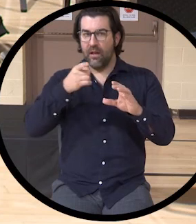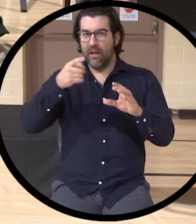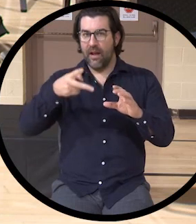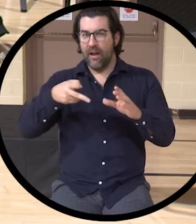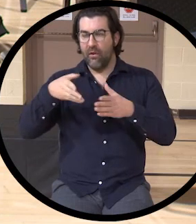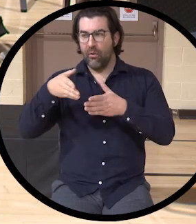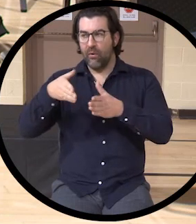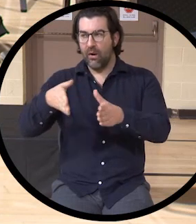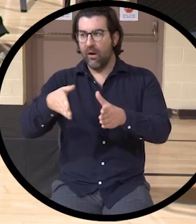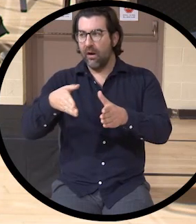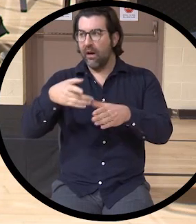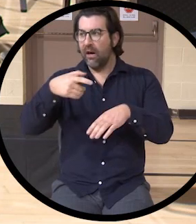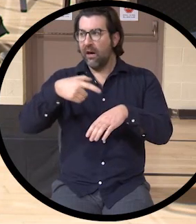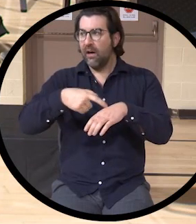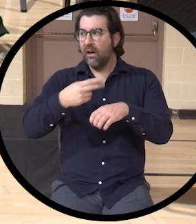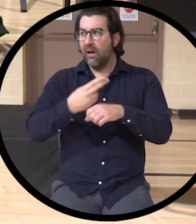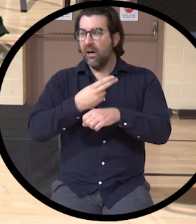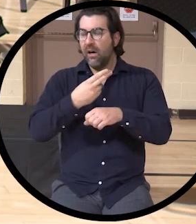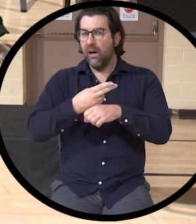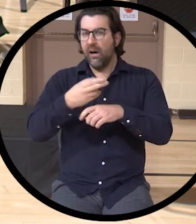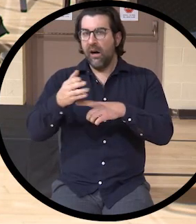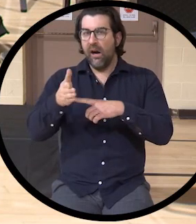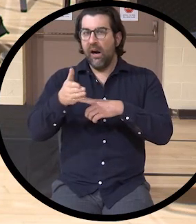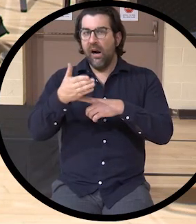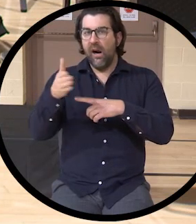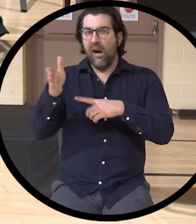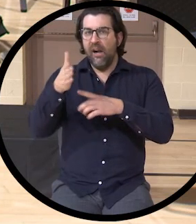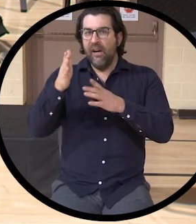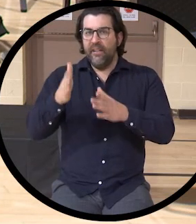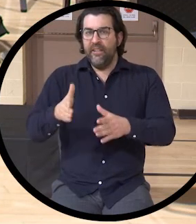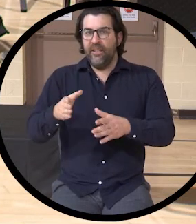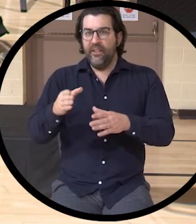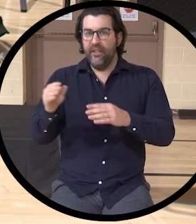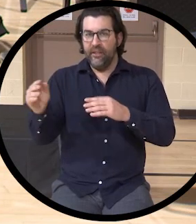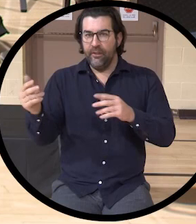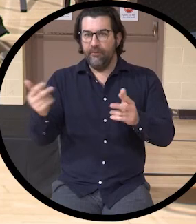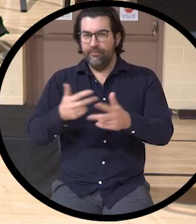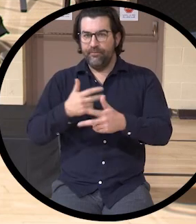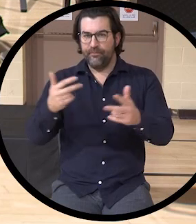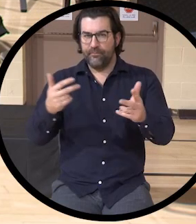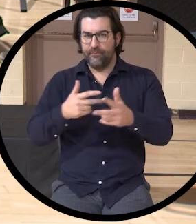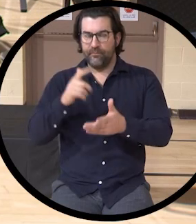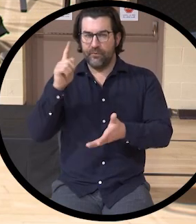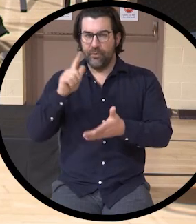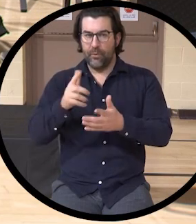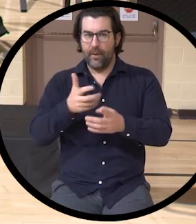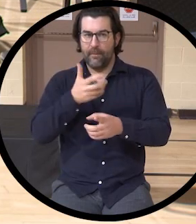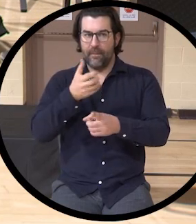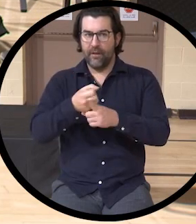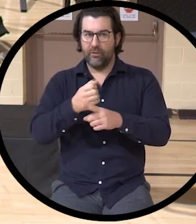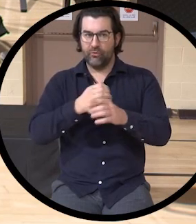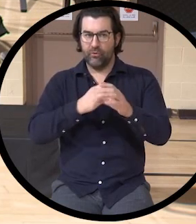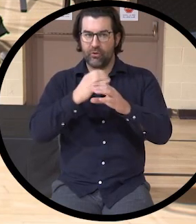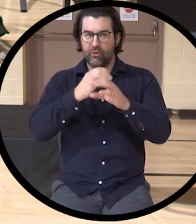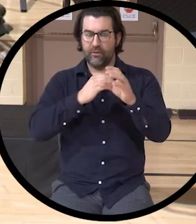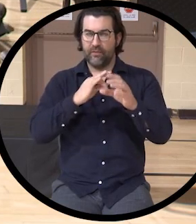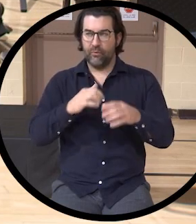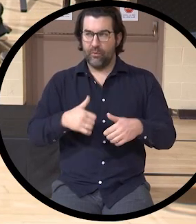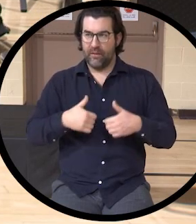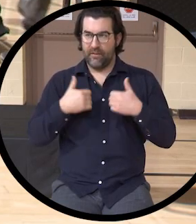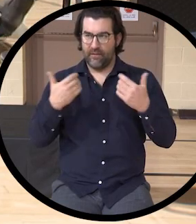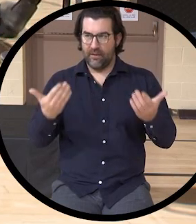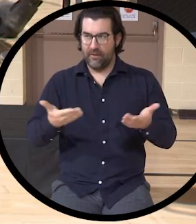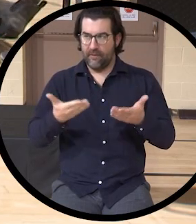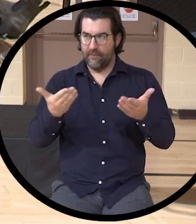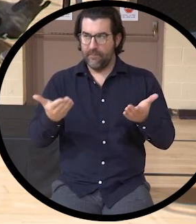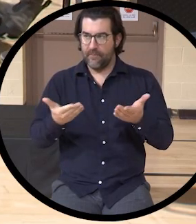road at a time, use flaggers to move quickly. So I think that this will be low impact construction-wise for those of you that live here.